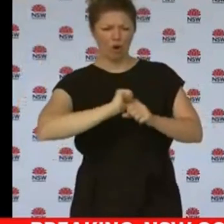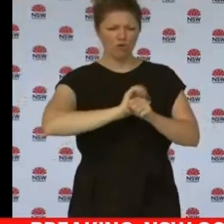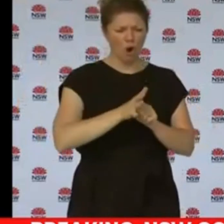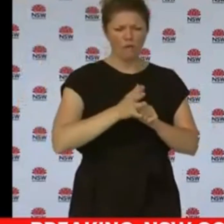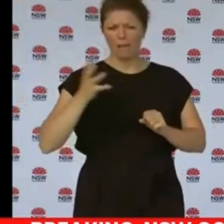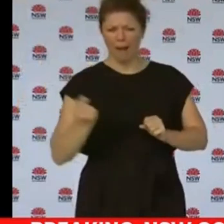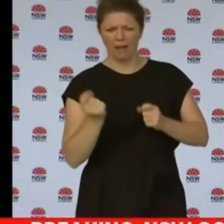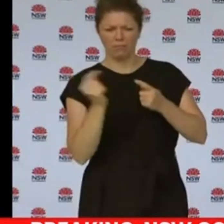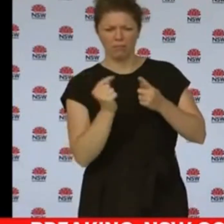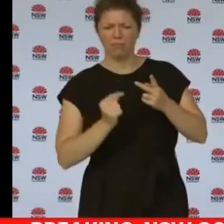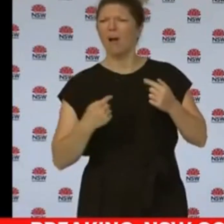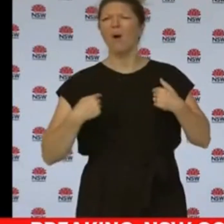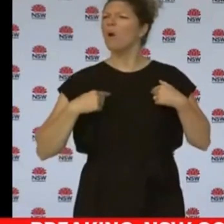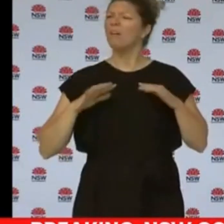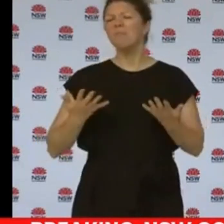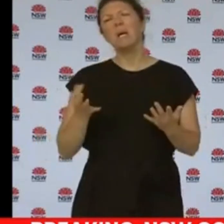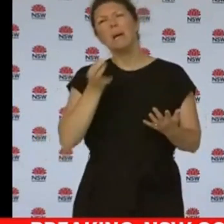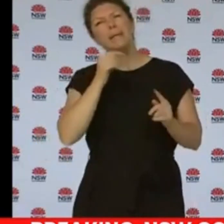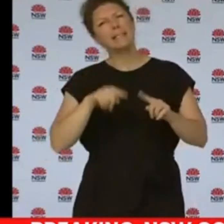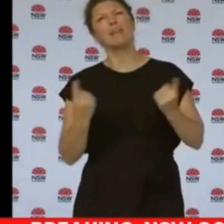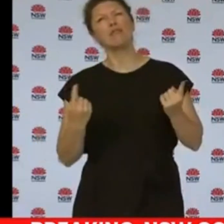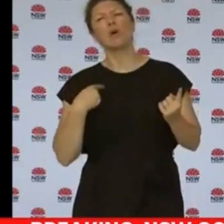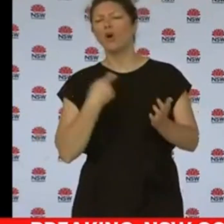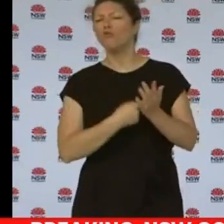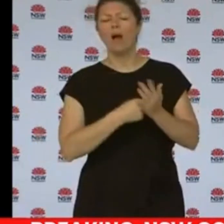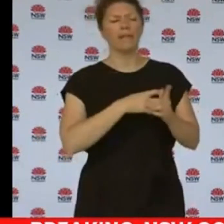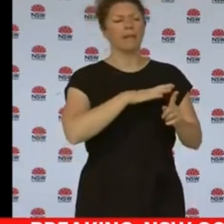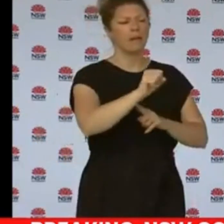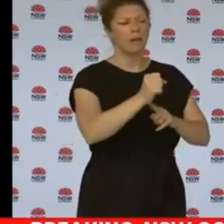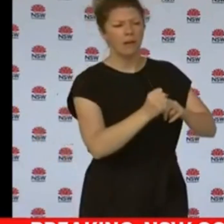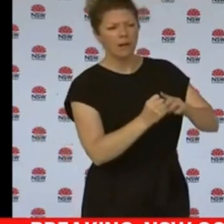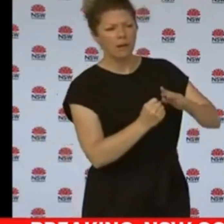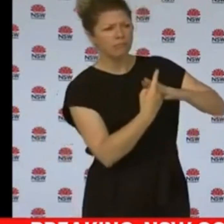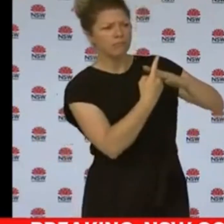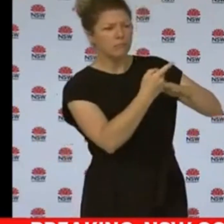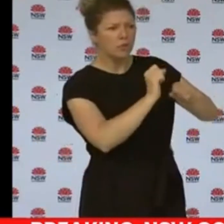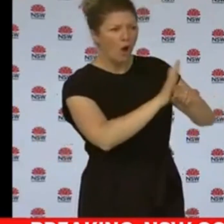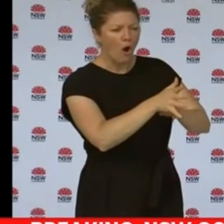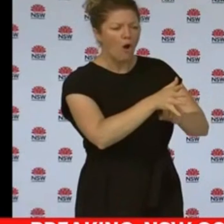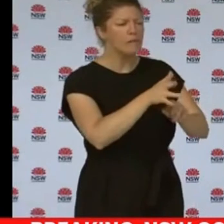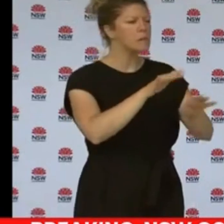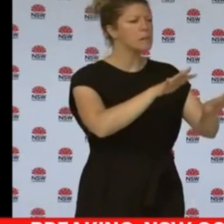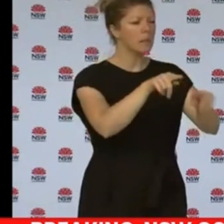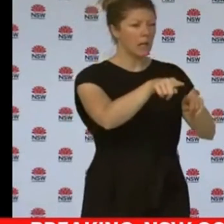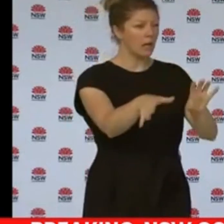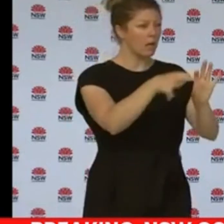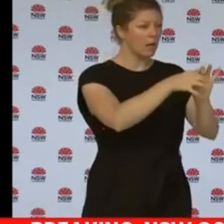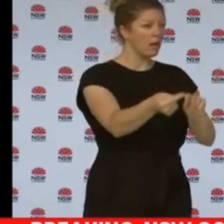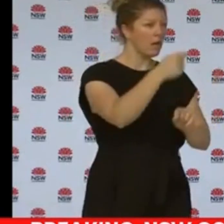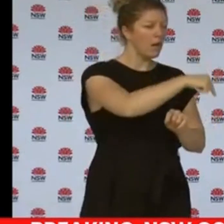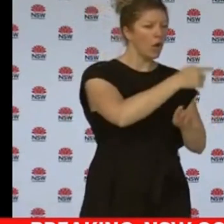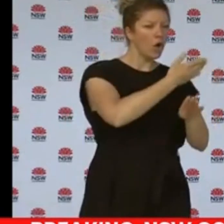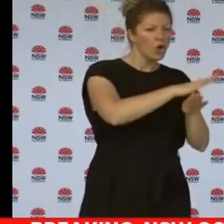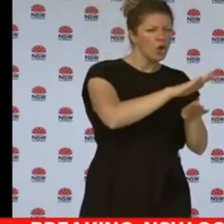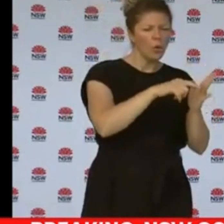community transmission. What we do is really assess any cases that are coming up. Are there direct links? Are we confident they're part